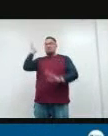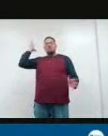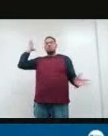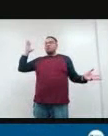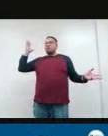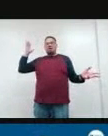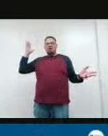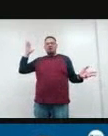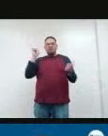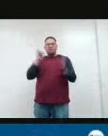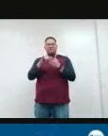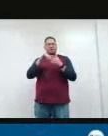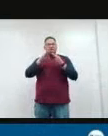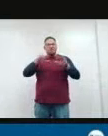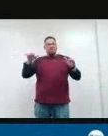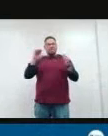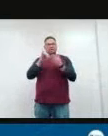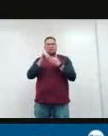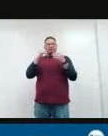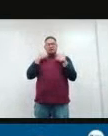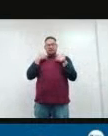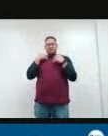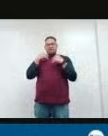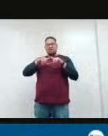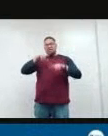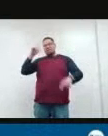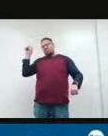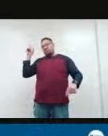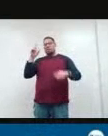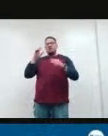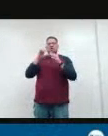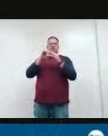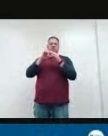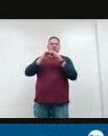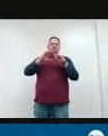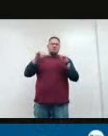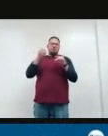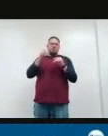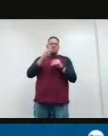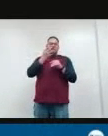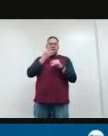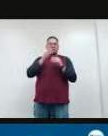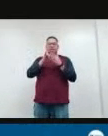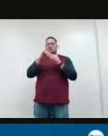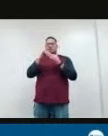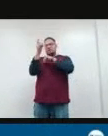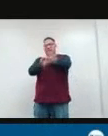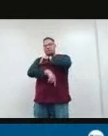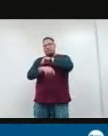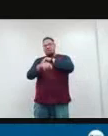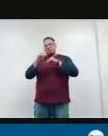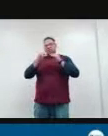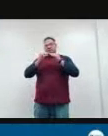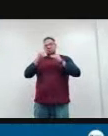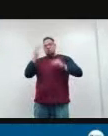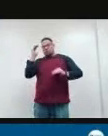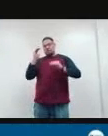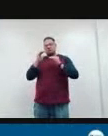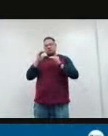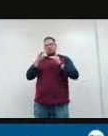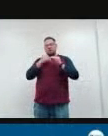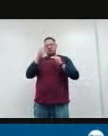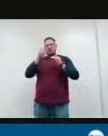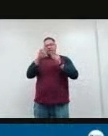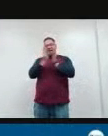are the children who are having a disparate, children of color and vulnerable children are getting disciplined at a disproportionate rate. I have to ask